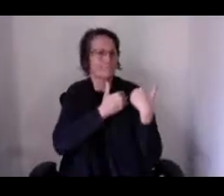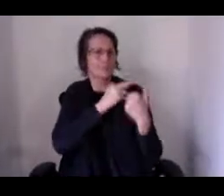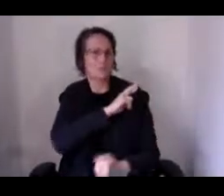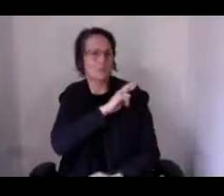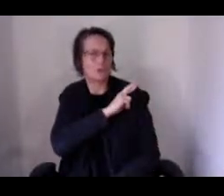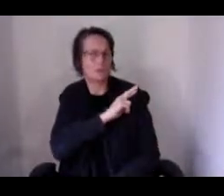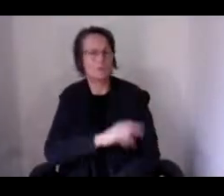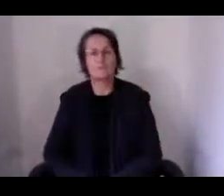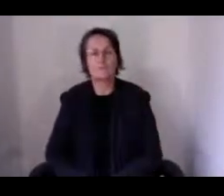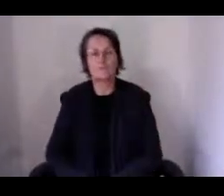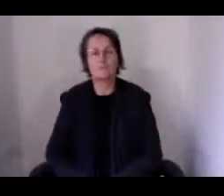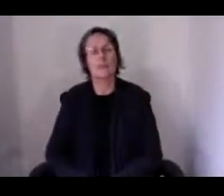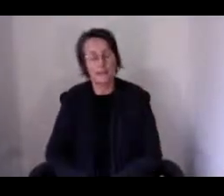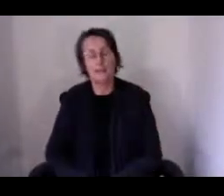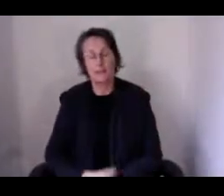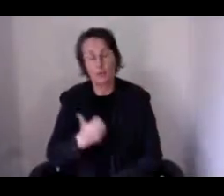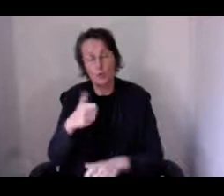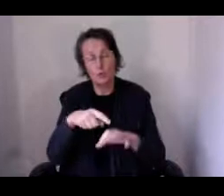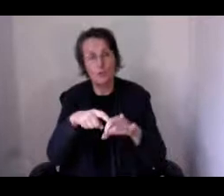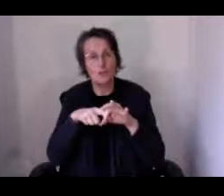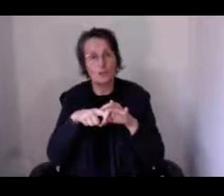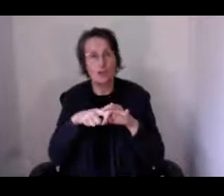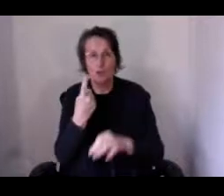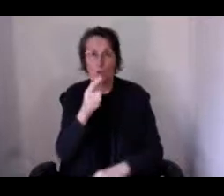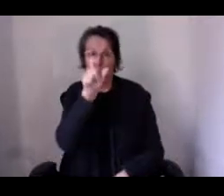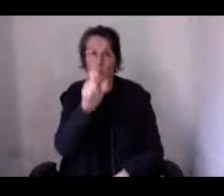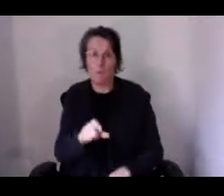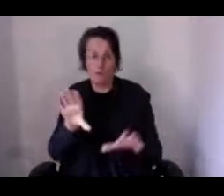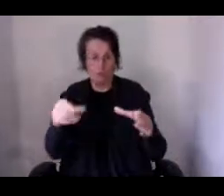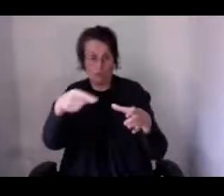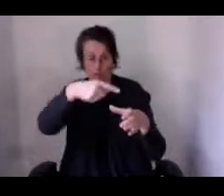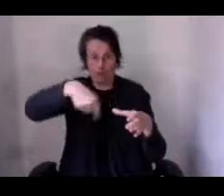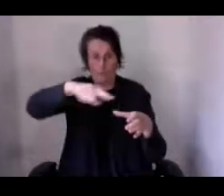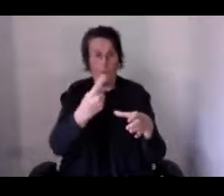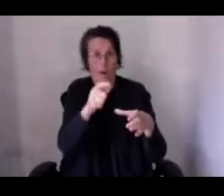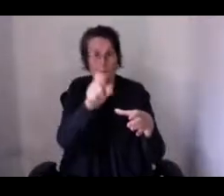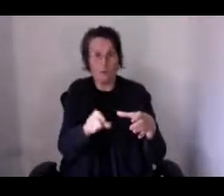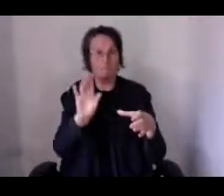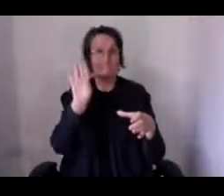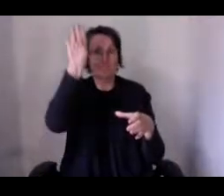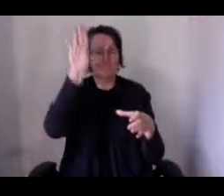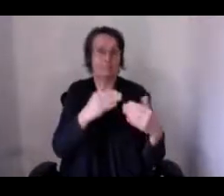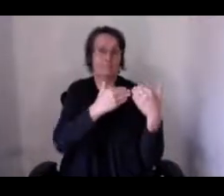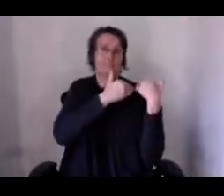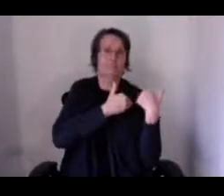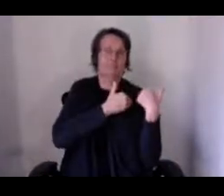so that's a very good question. So an individual will have to take responsibility for that if there isn't a kind of group,